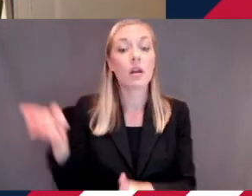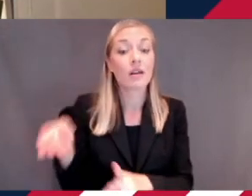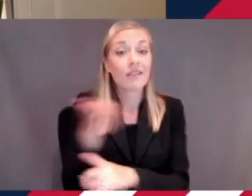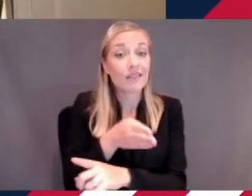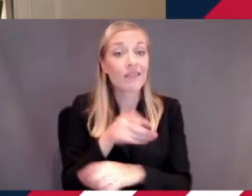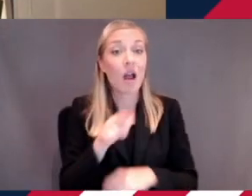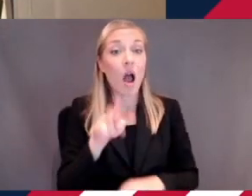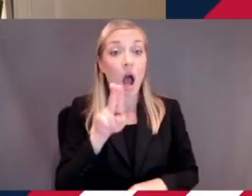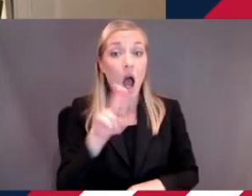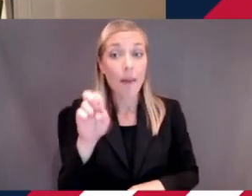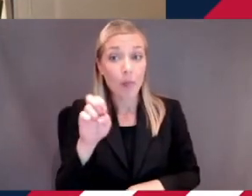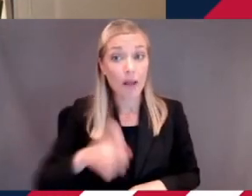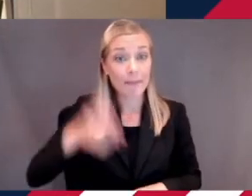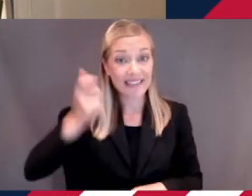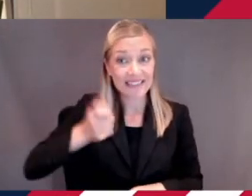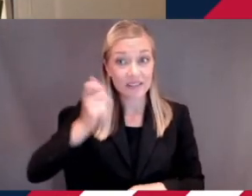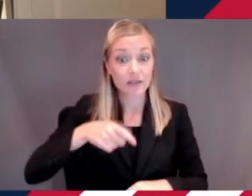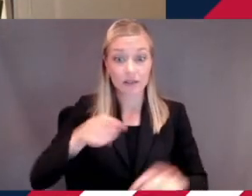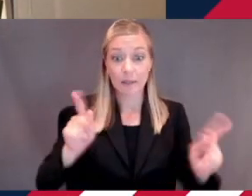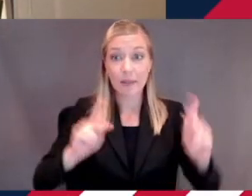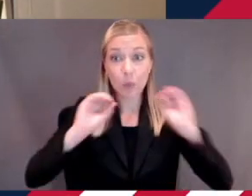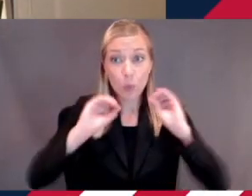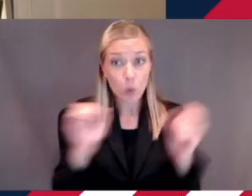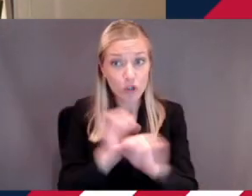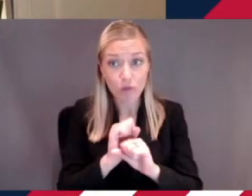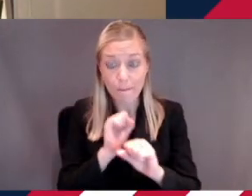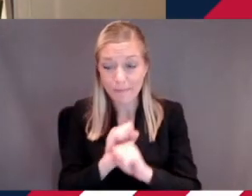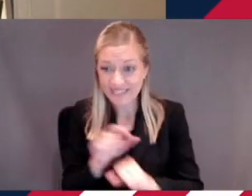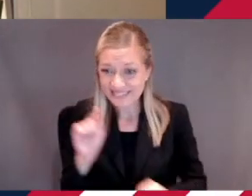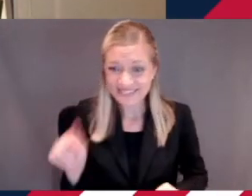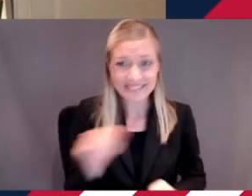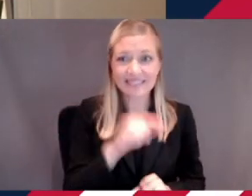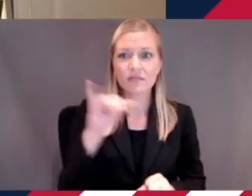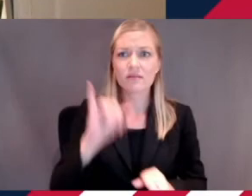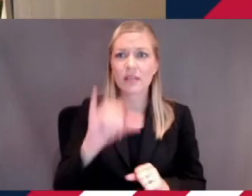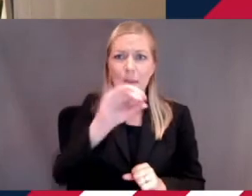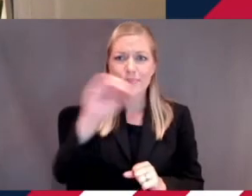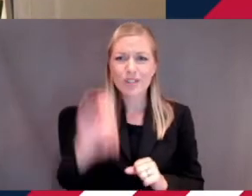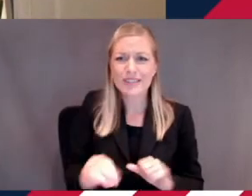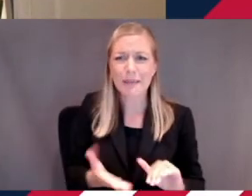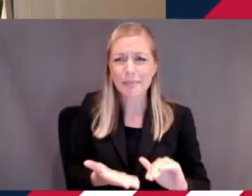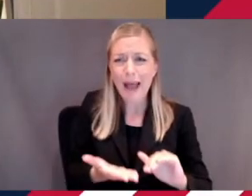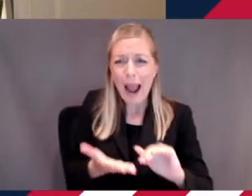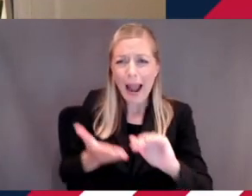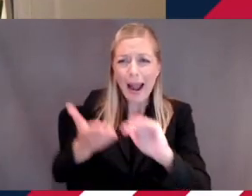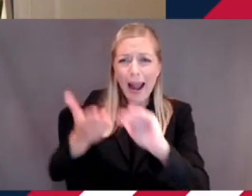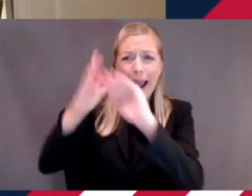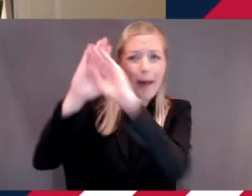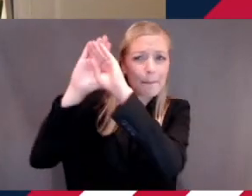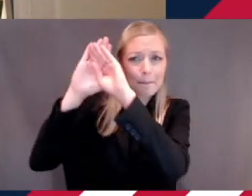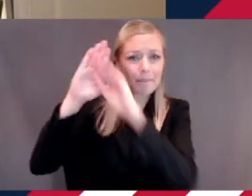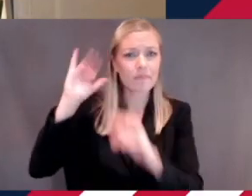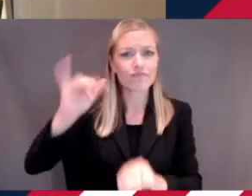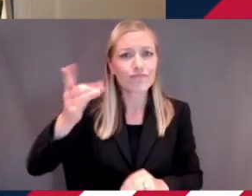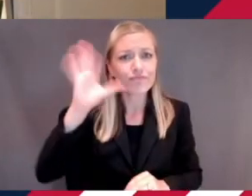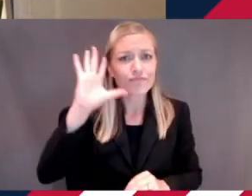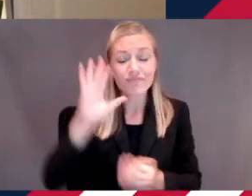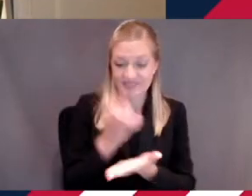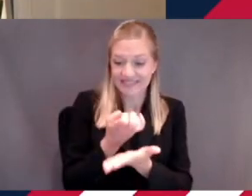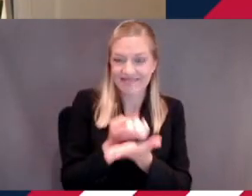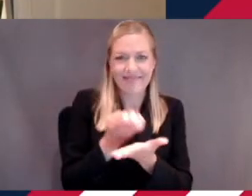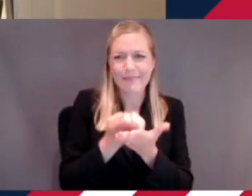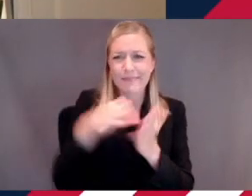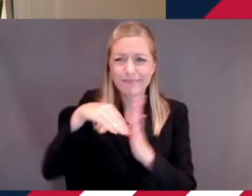happened 0 weeks in a row. This is an epic collapse. And Donald Trump has broken one promise